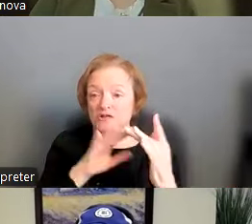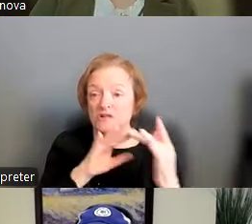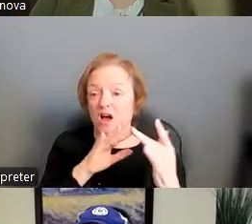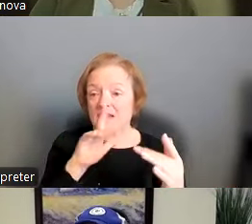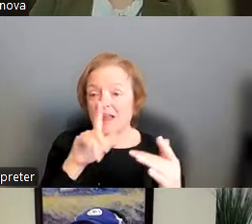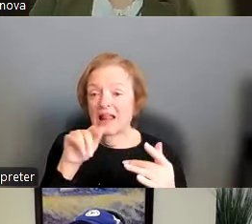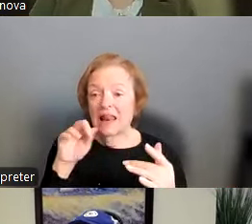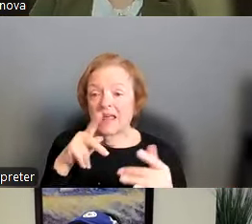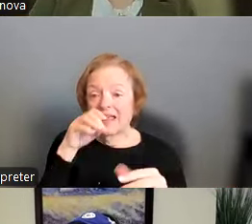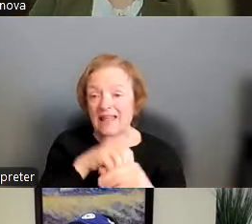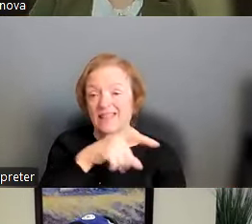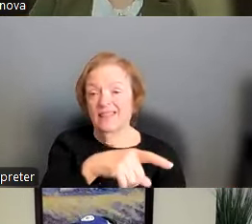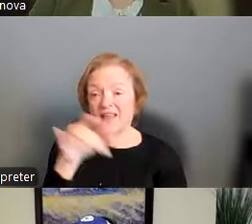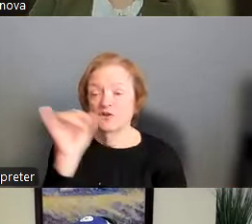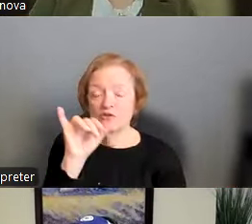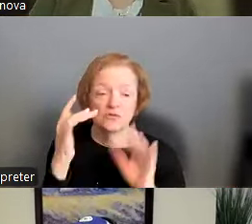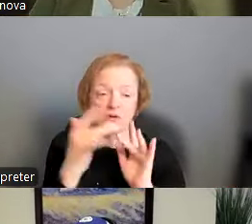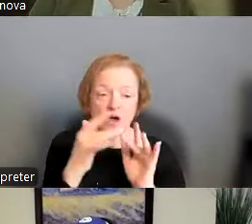there.